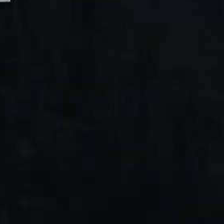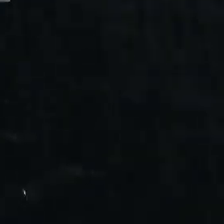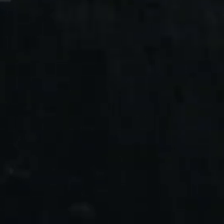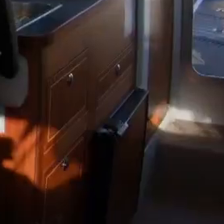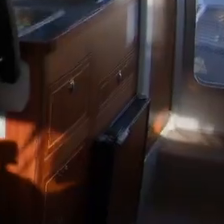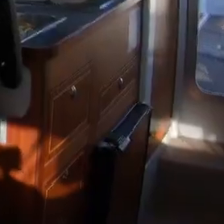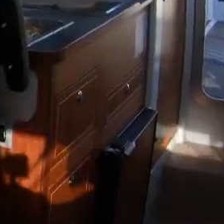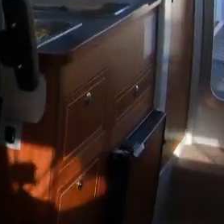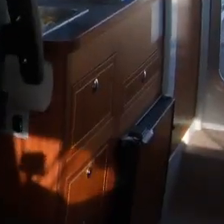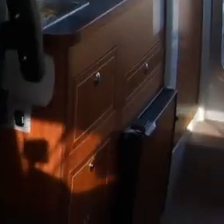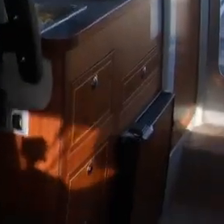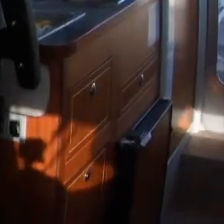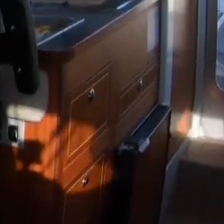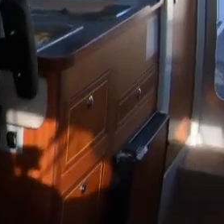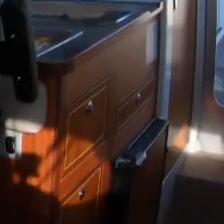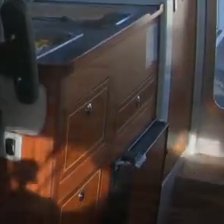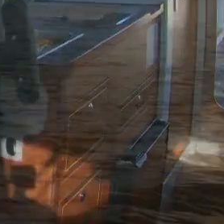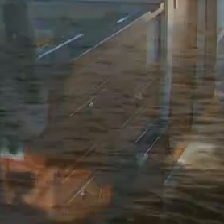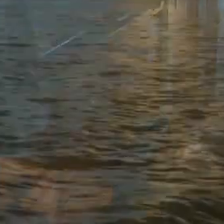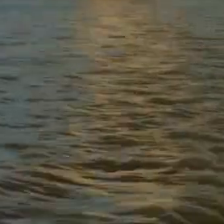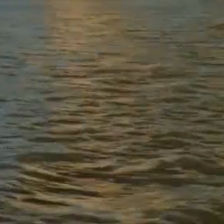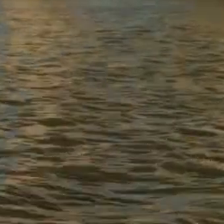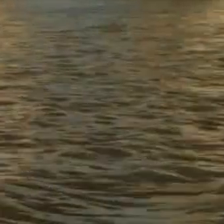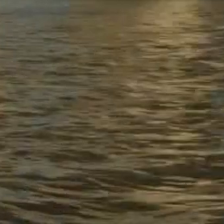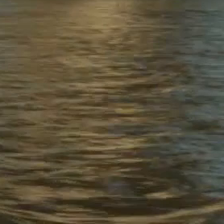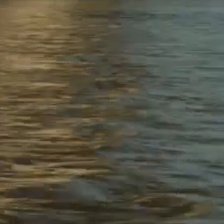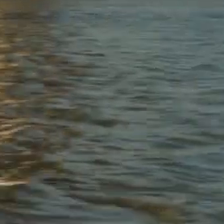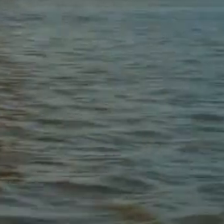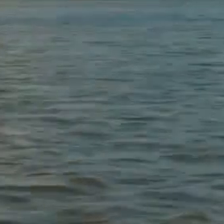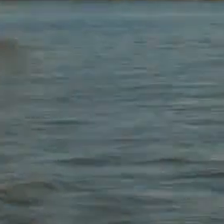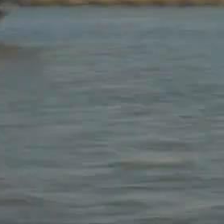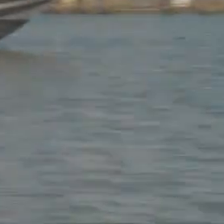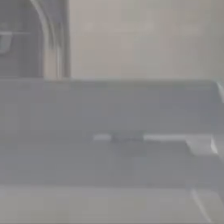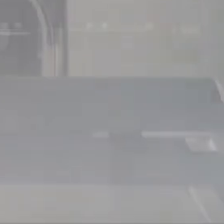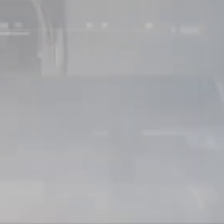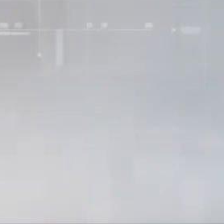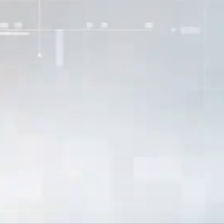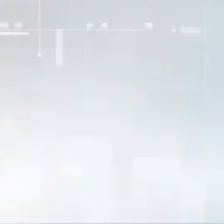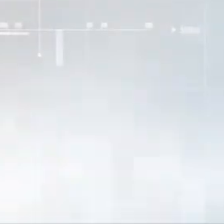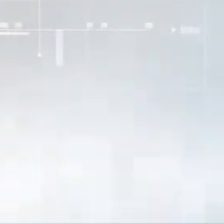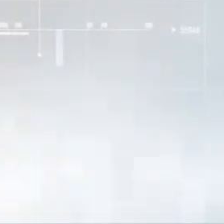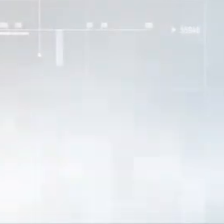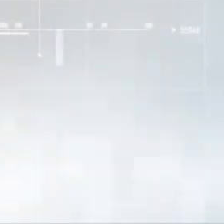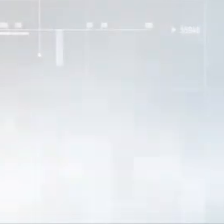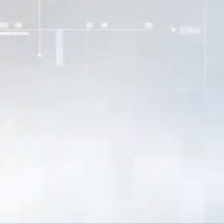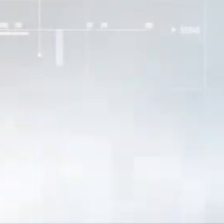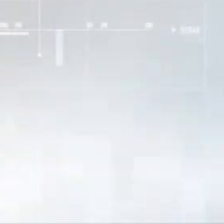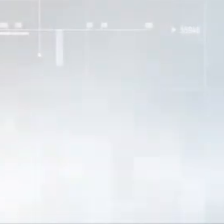Galleon Marine, 5-star Yamaha.